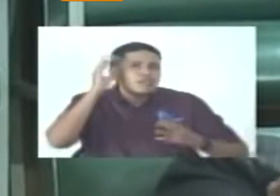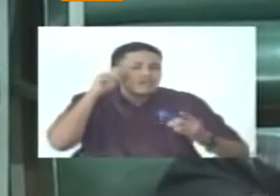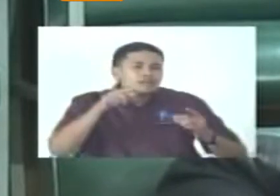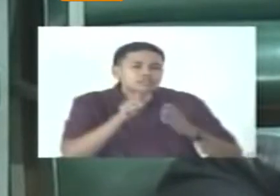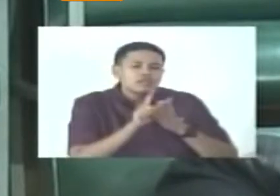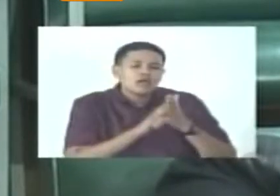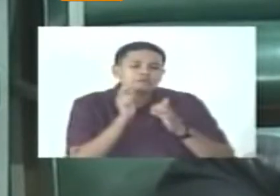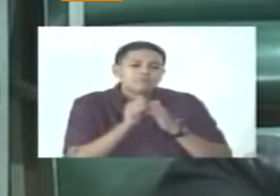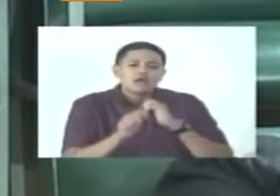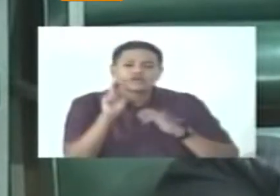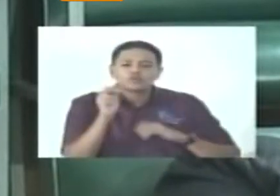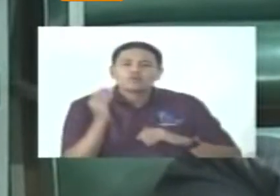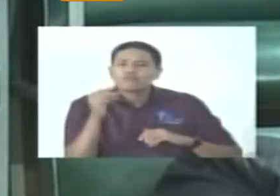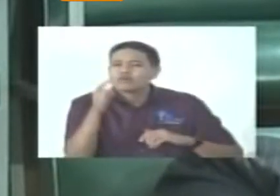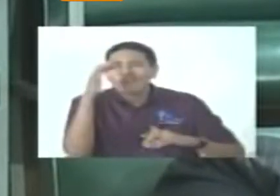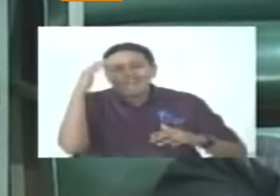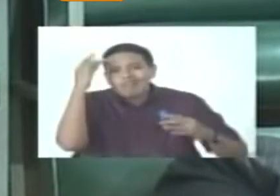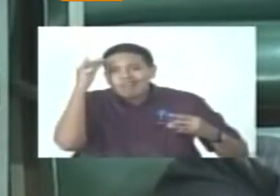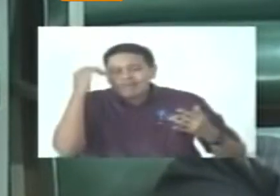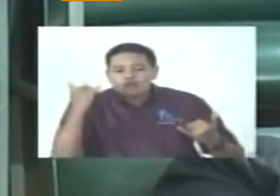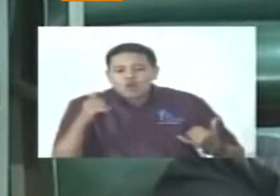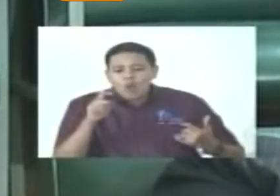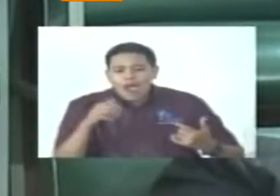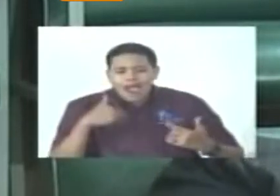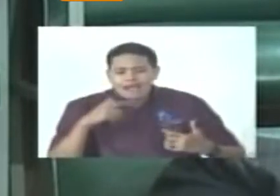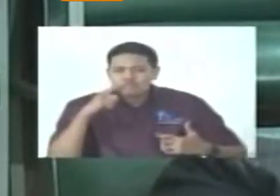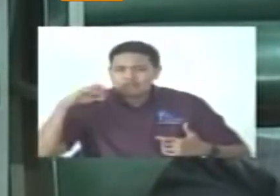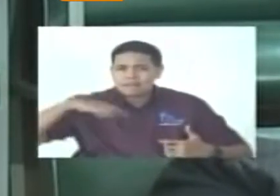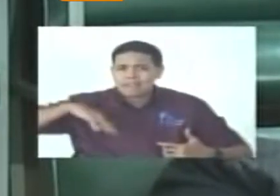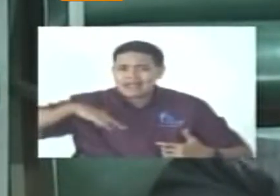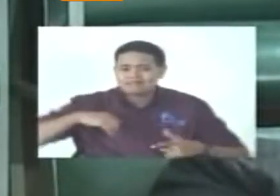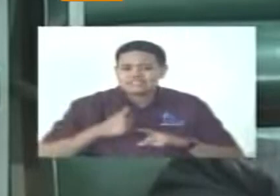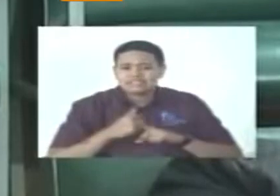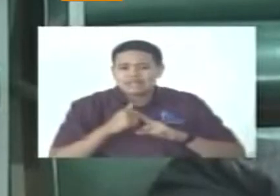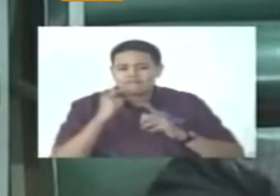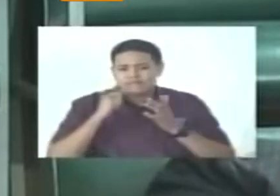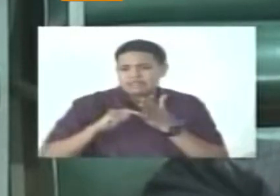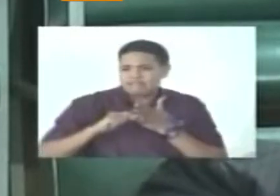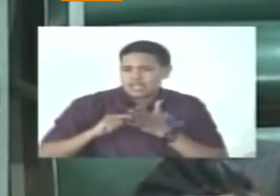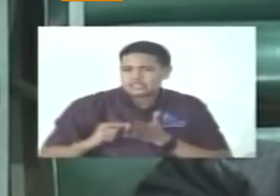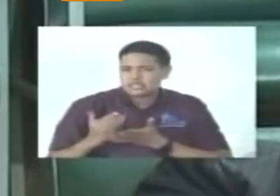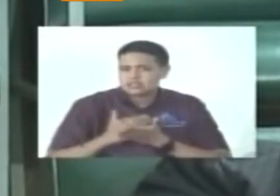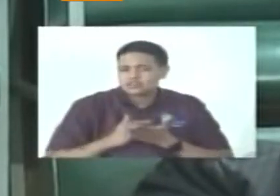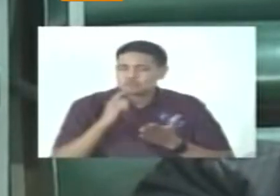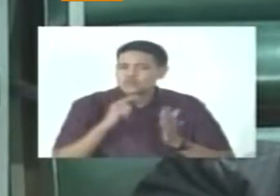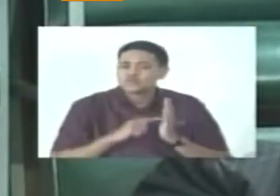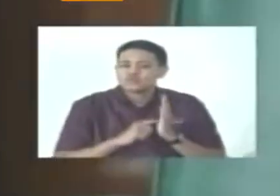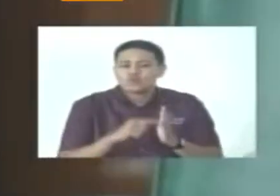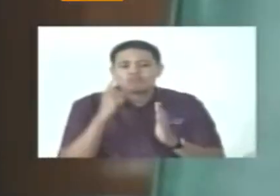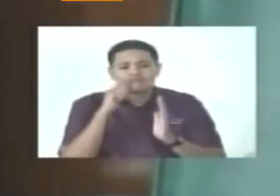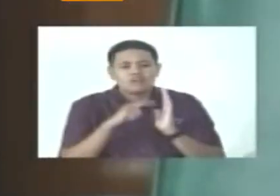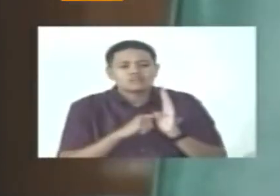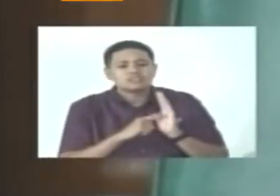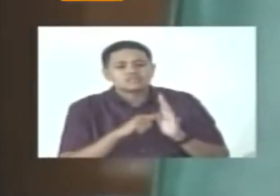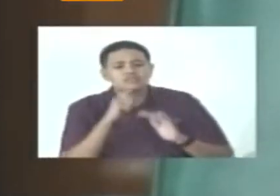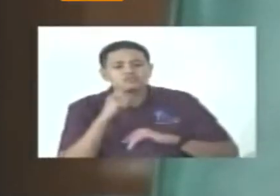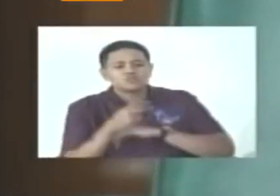passed in 2014, you now had the benefit of the investigation to show, for example, that the